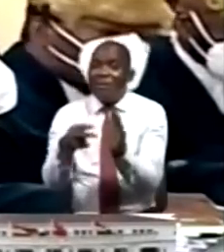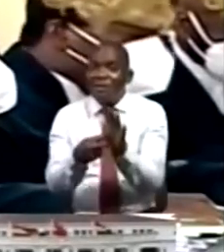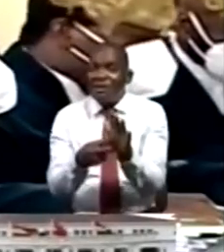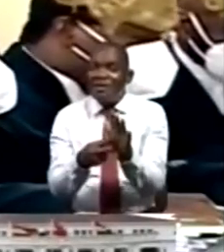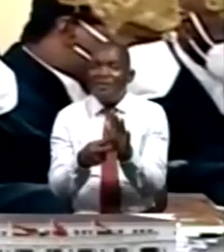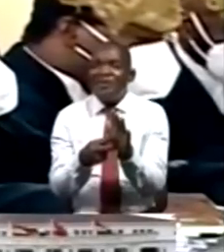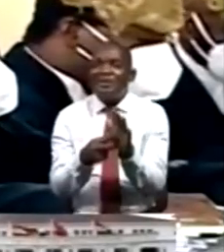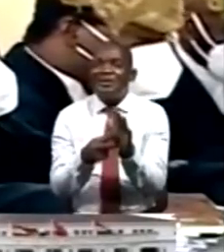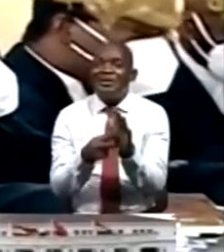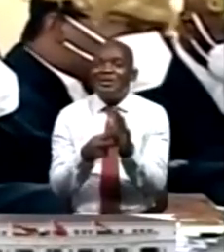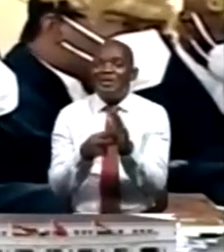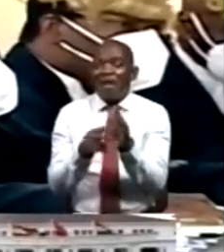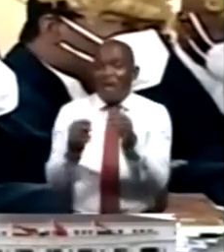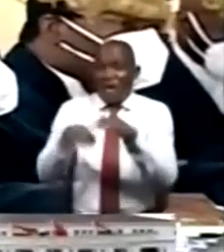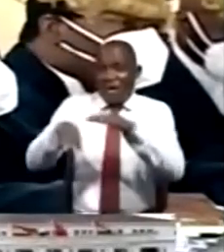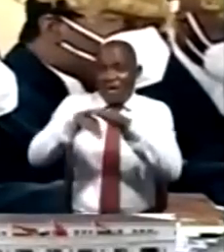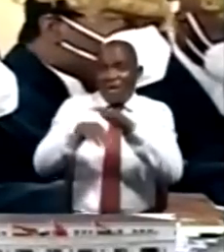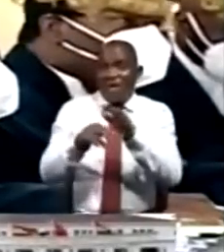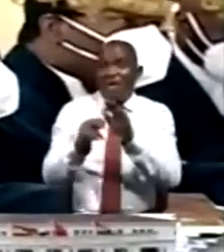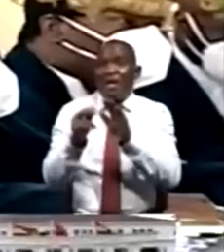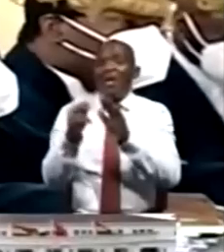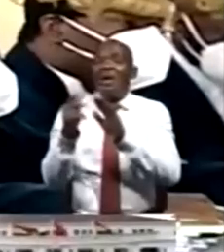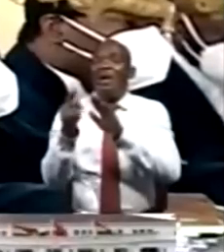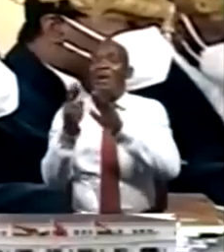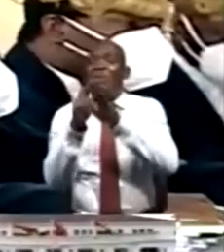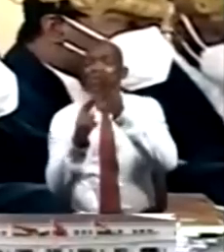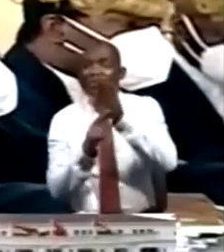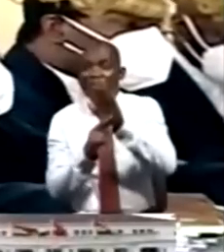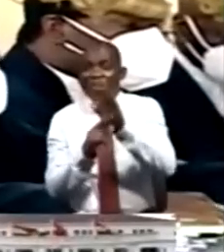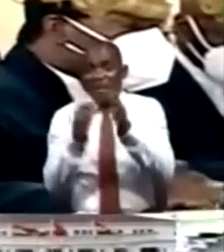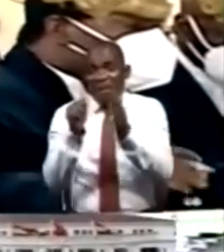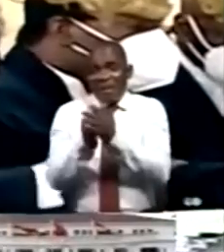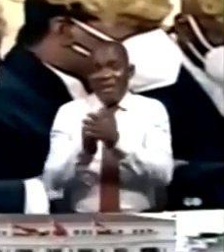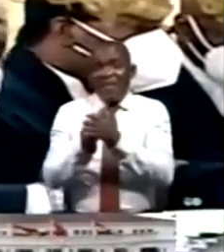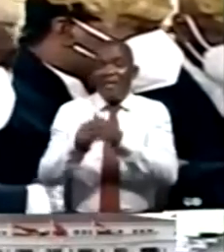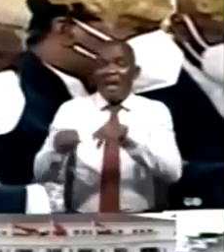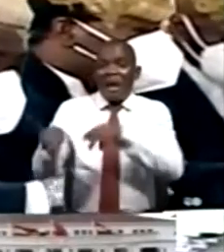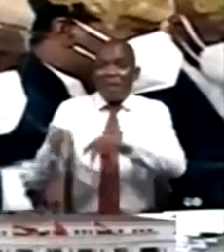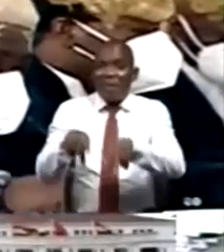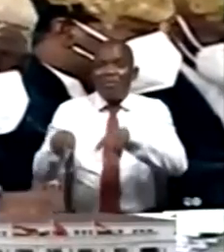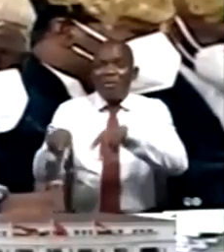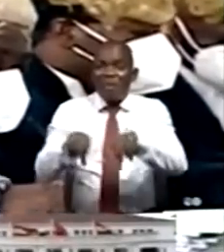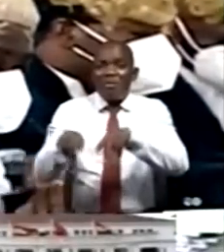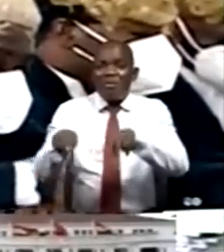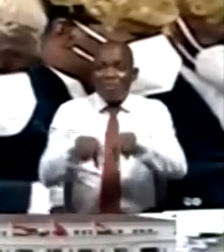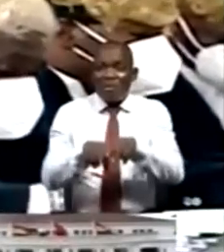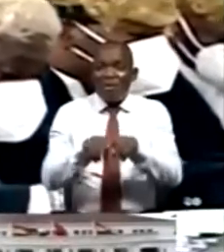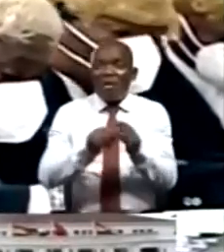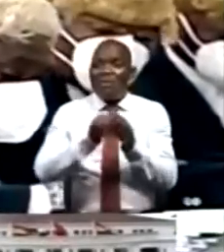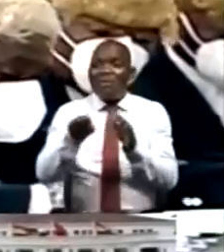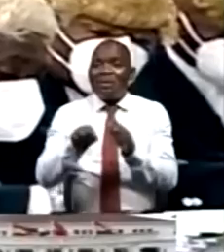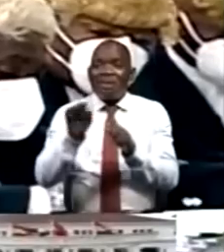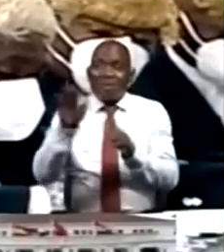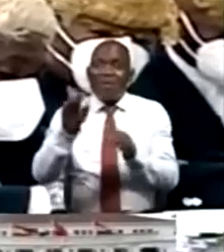that under the rules, the set of forms that were being churned out, they at